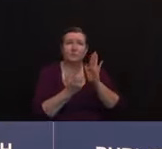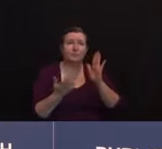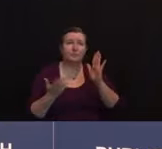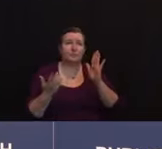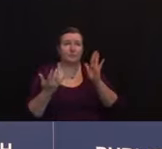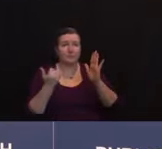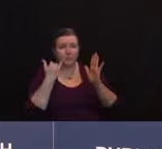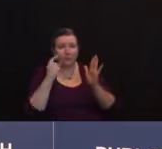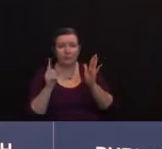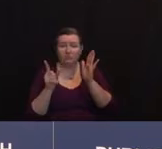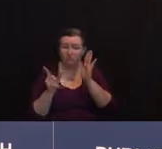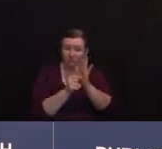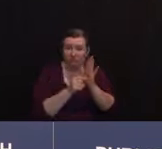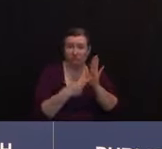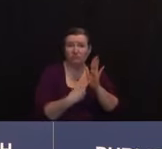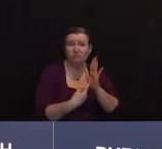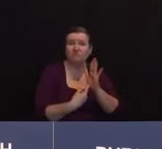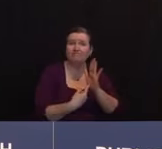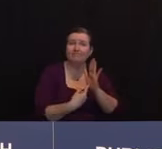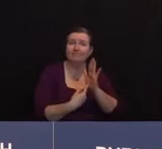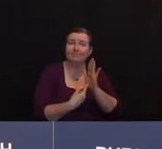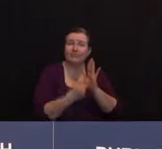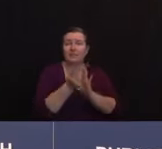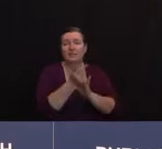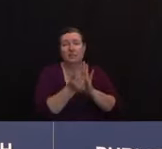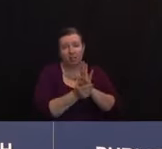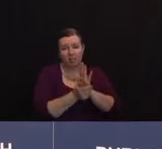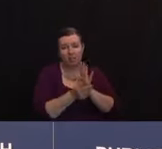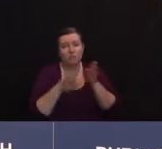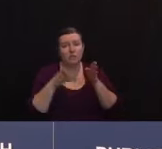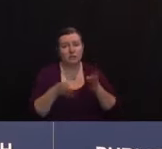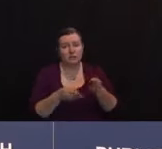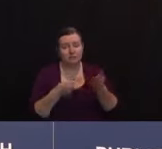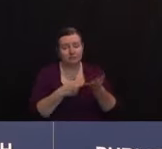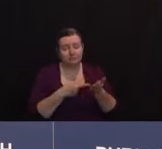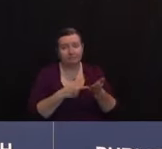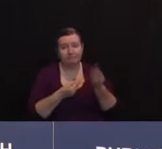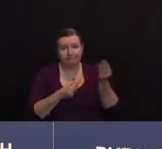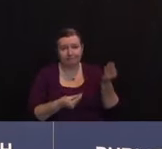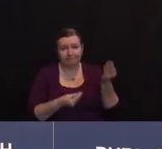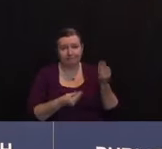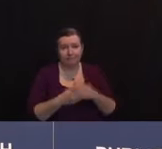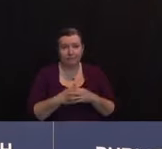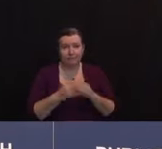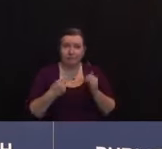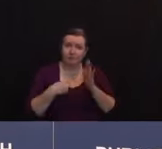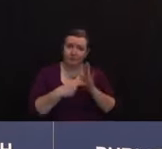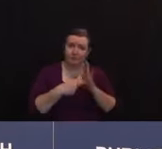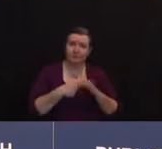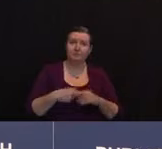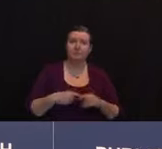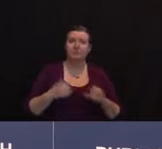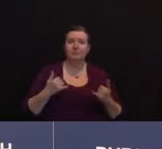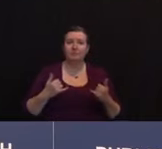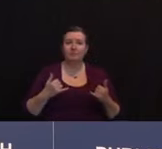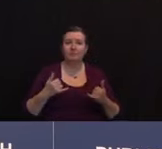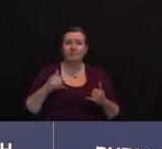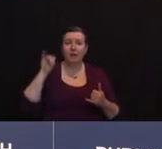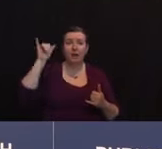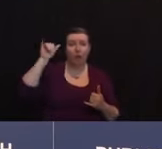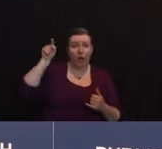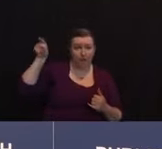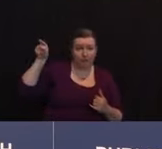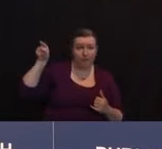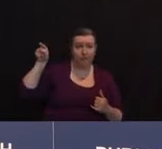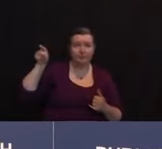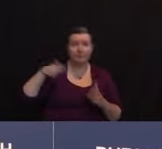responsible and legal fashion. Right now, for example, there are airlines that are requiring antibody tests or some